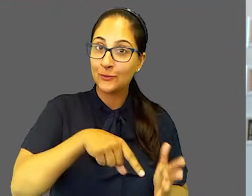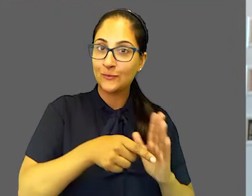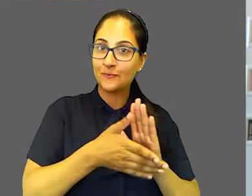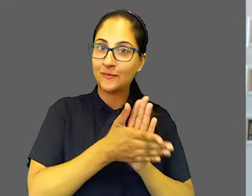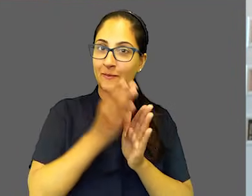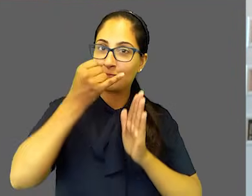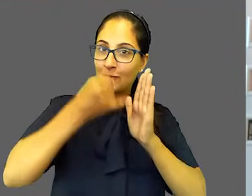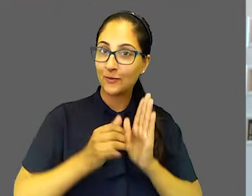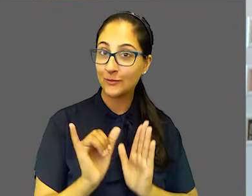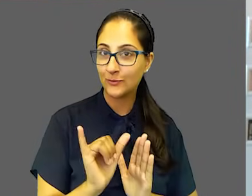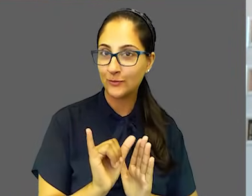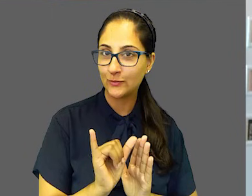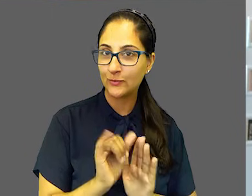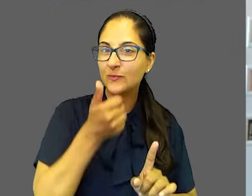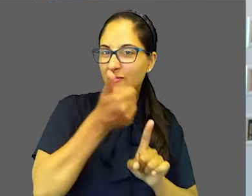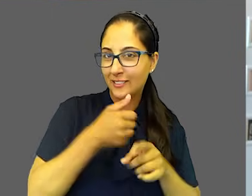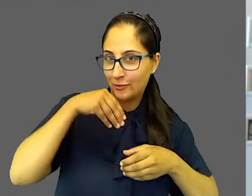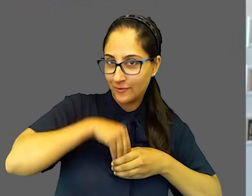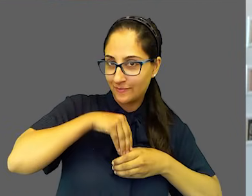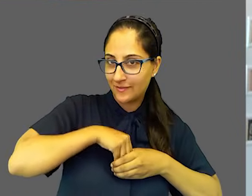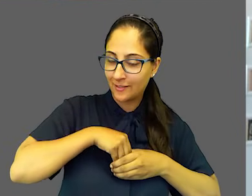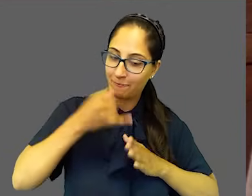that every student has.